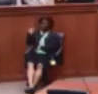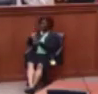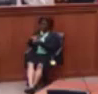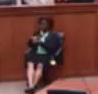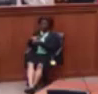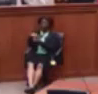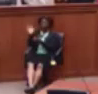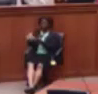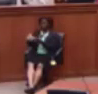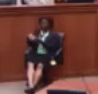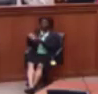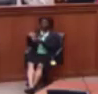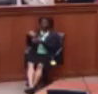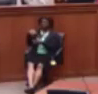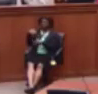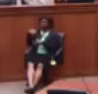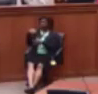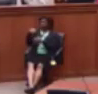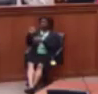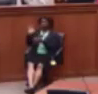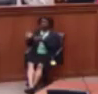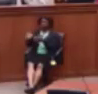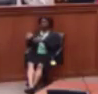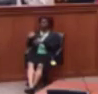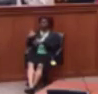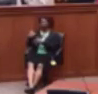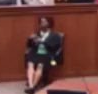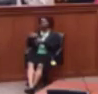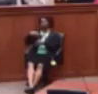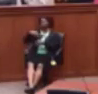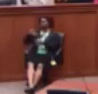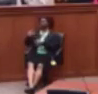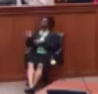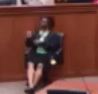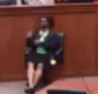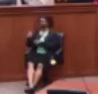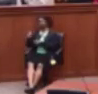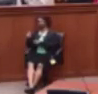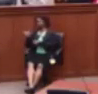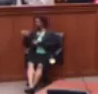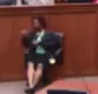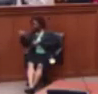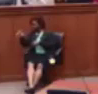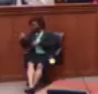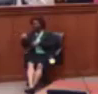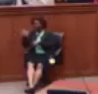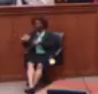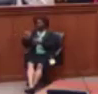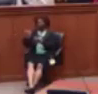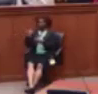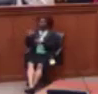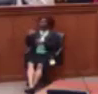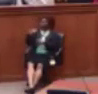students to last year where we had in that cohort 90,000 credentials earned by students.